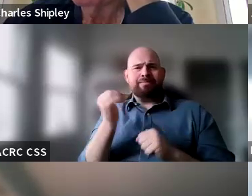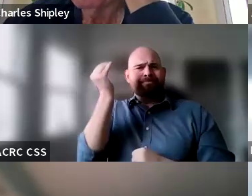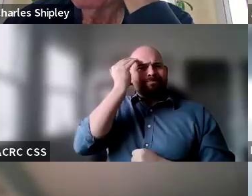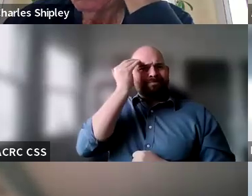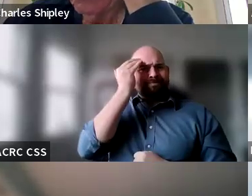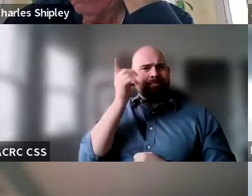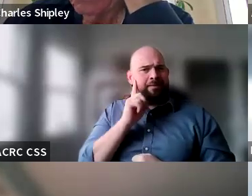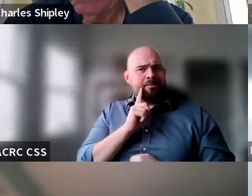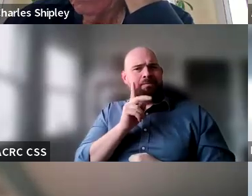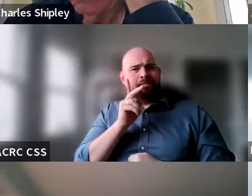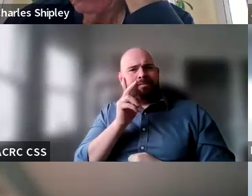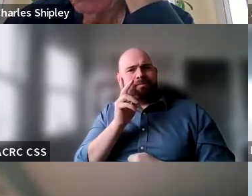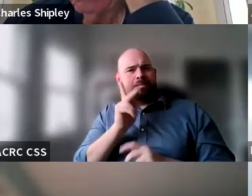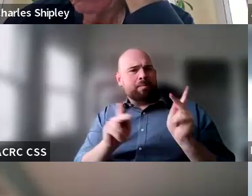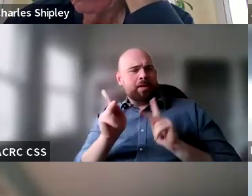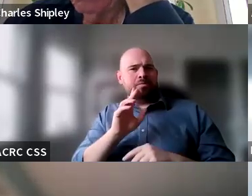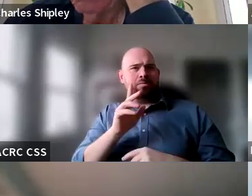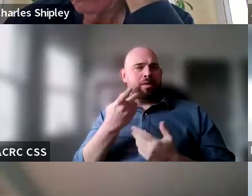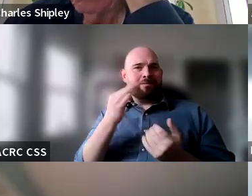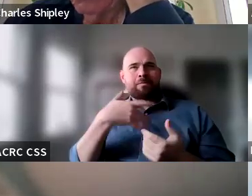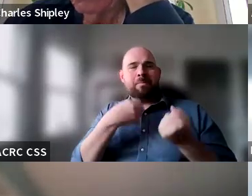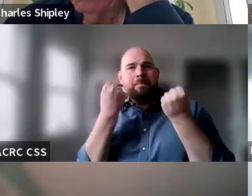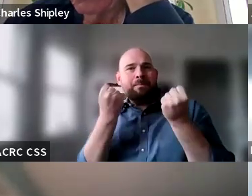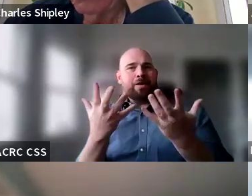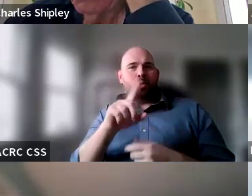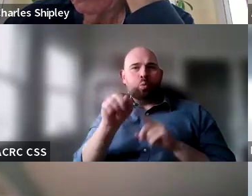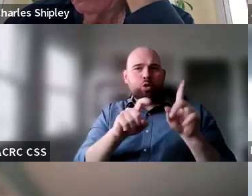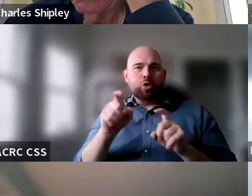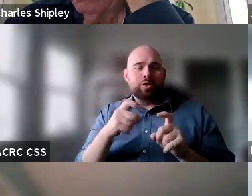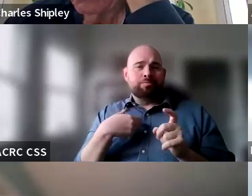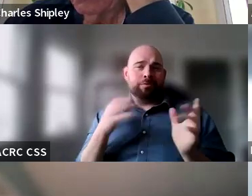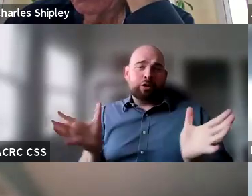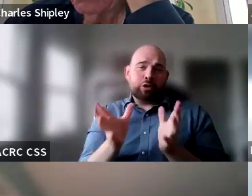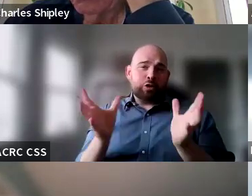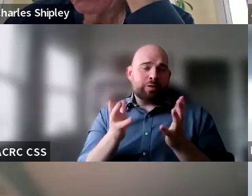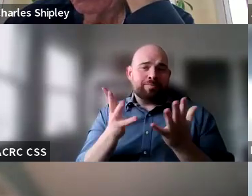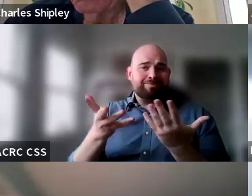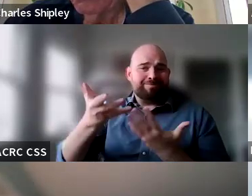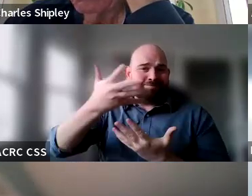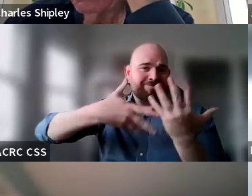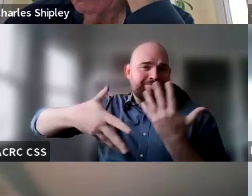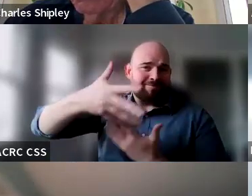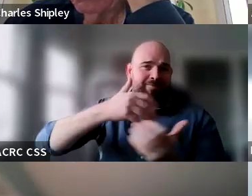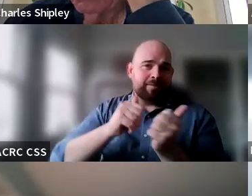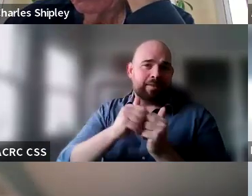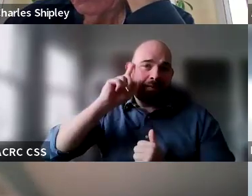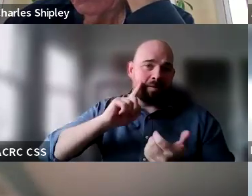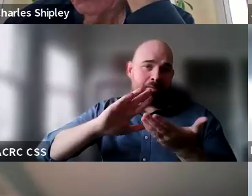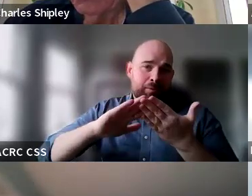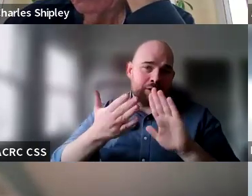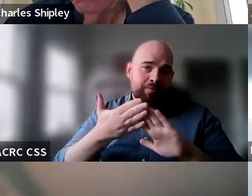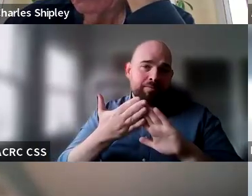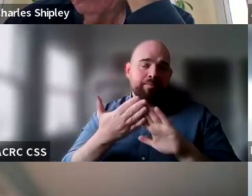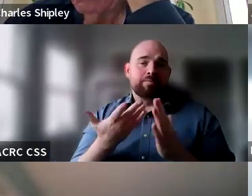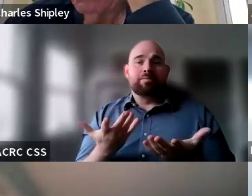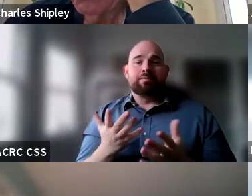incorrect information. So, the best way to know this is to ask deaf people in the community. I